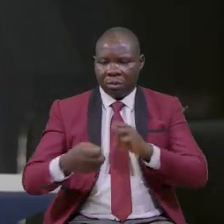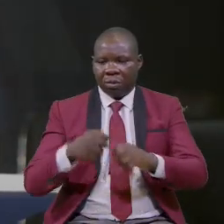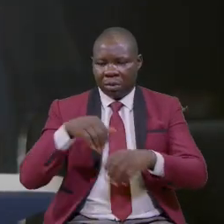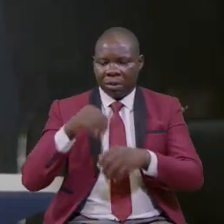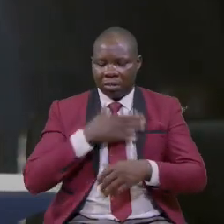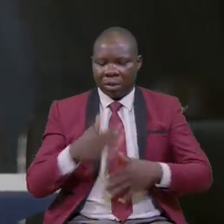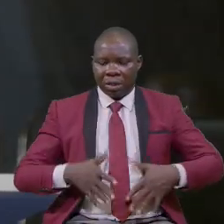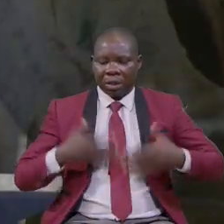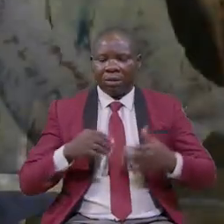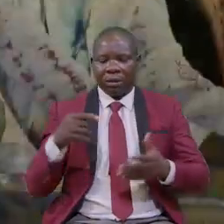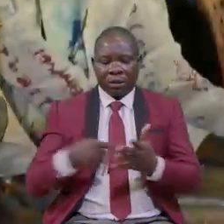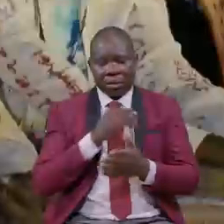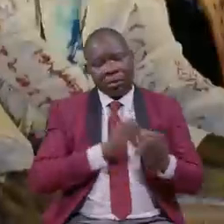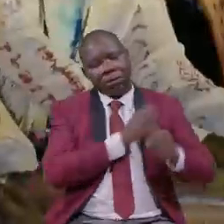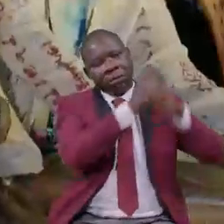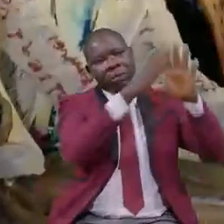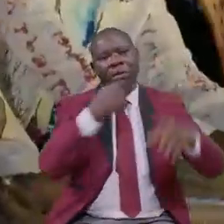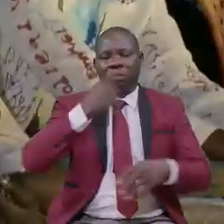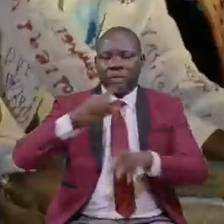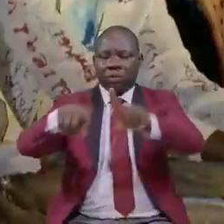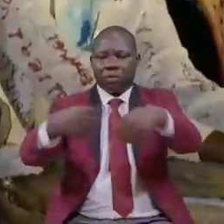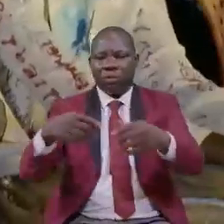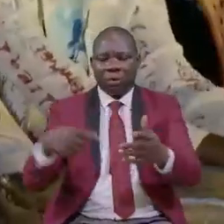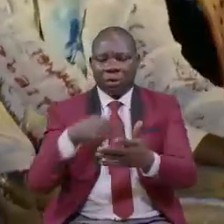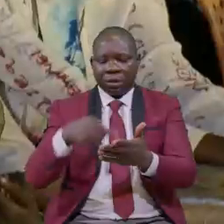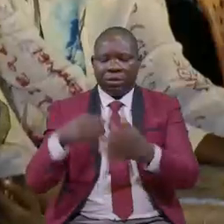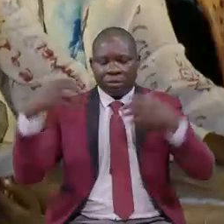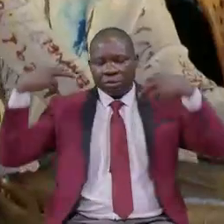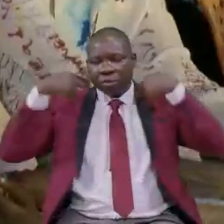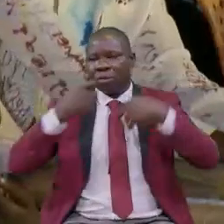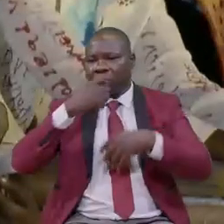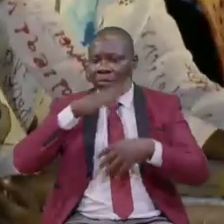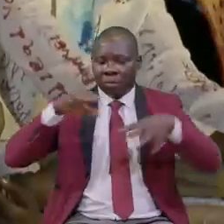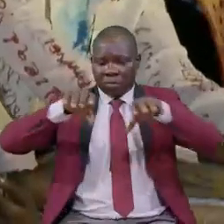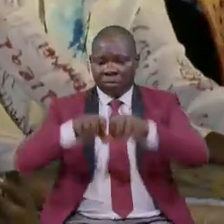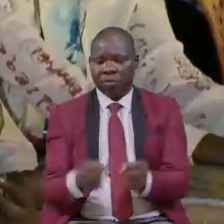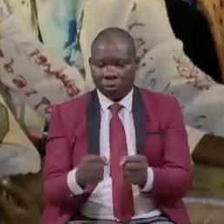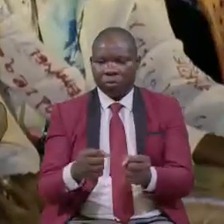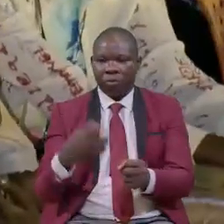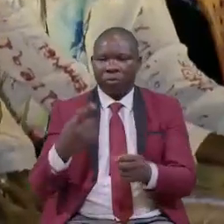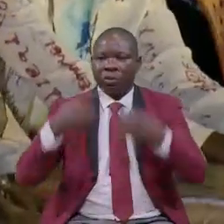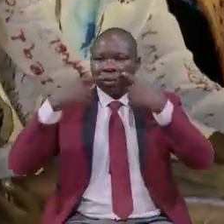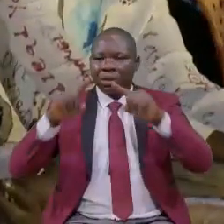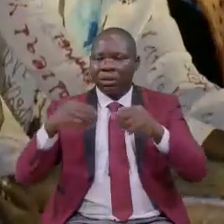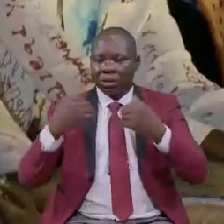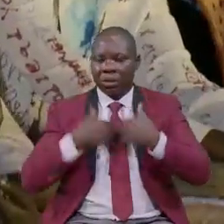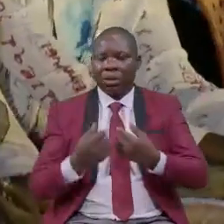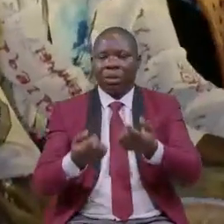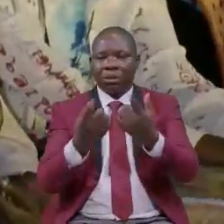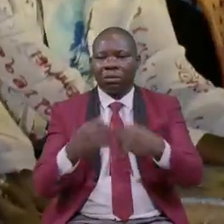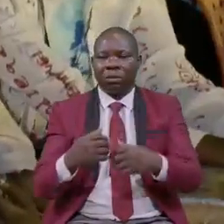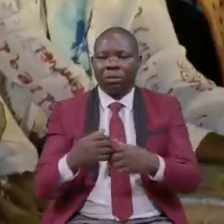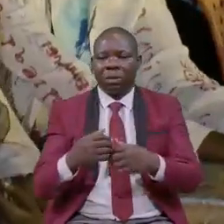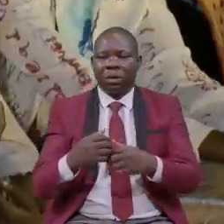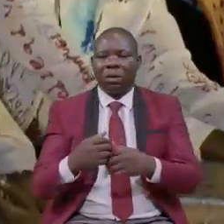go. This yoke must be broken. The declaration had come, keen to